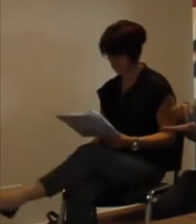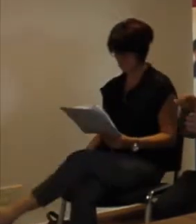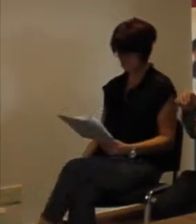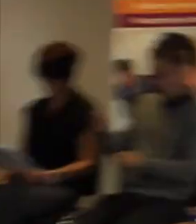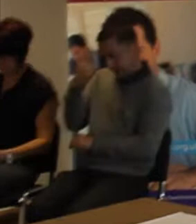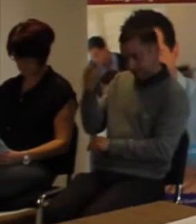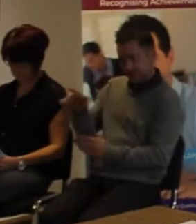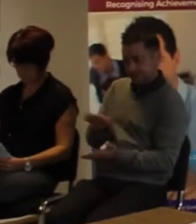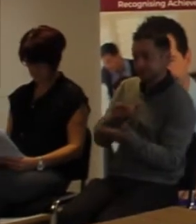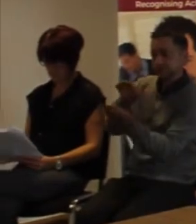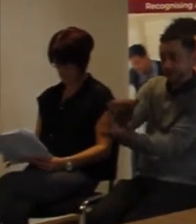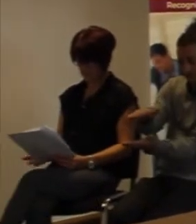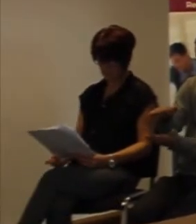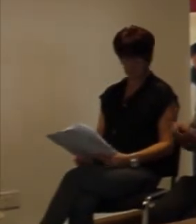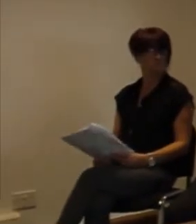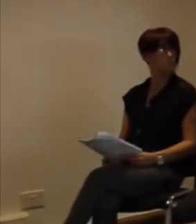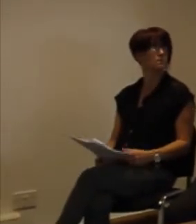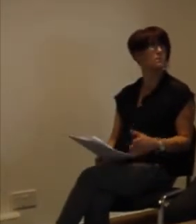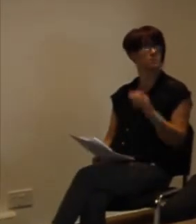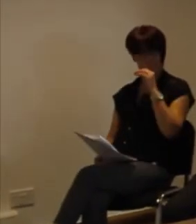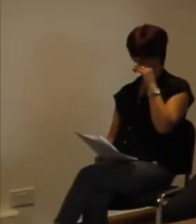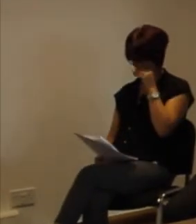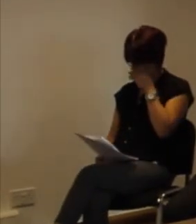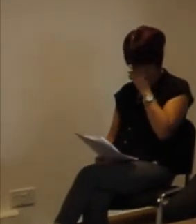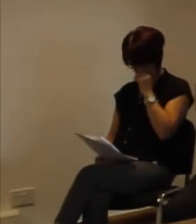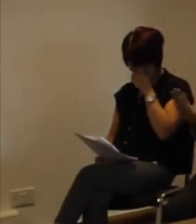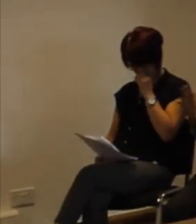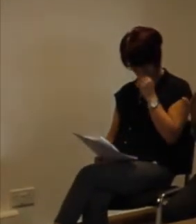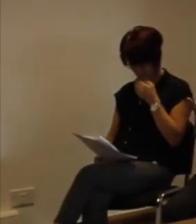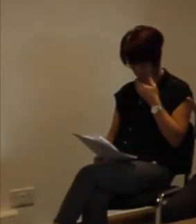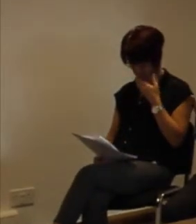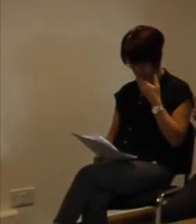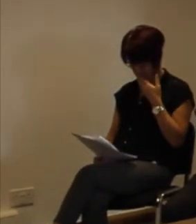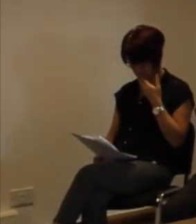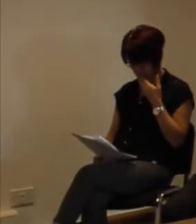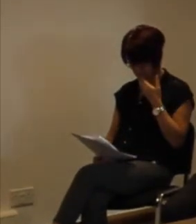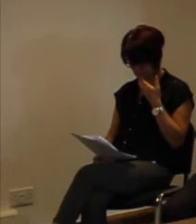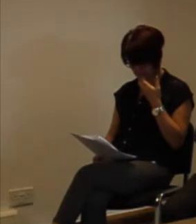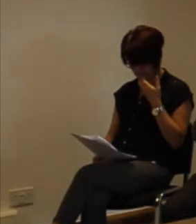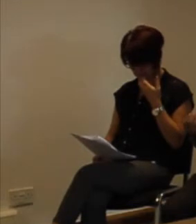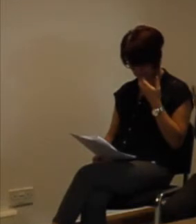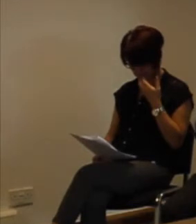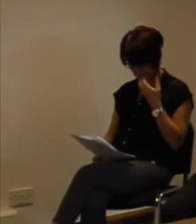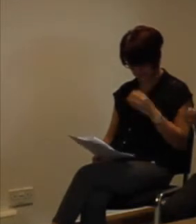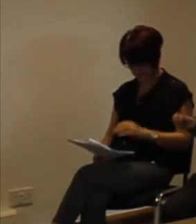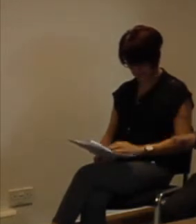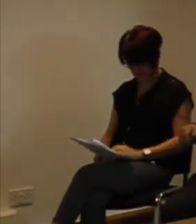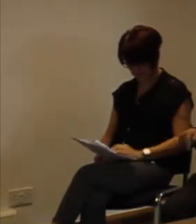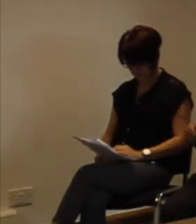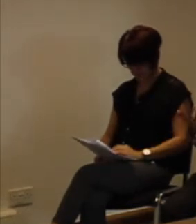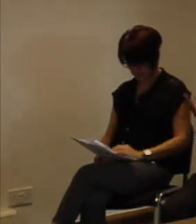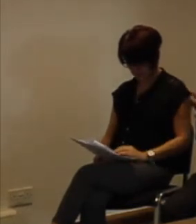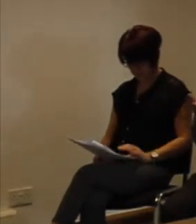assessment. And then the use of access facilitators. An example, of course, we have here today of access